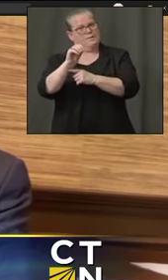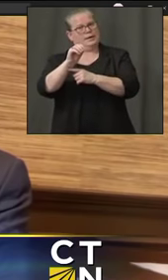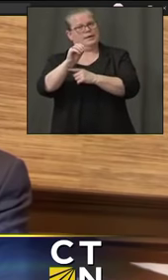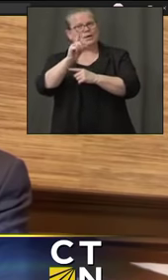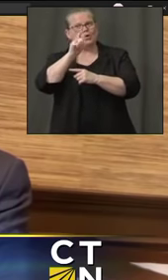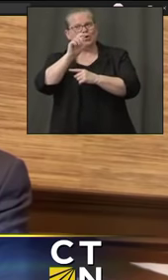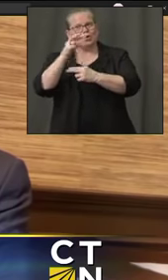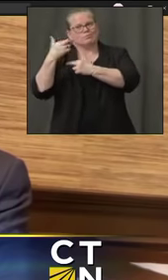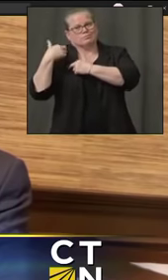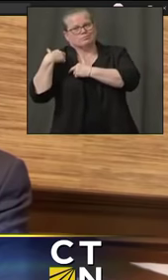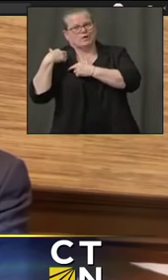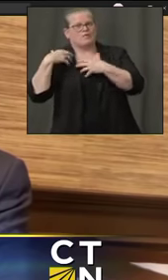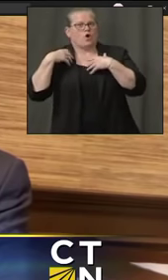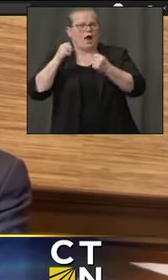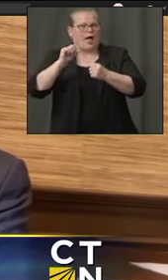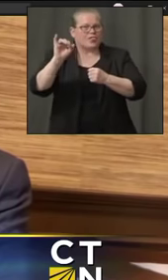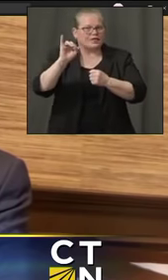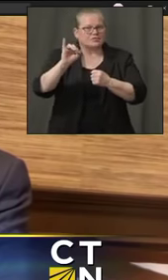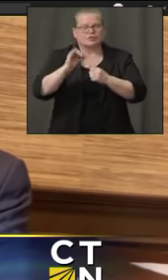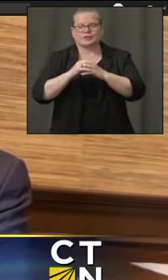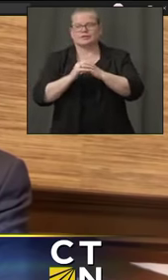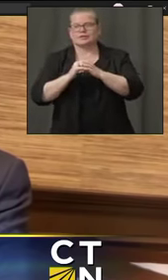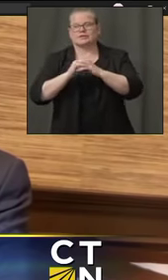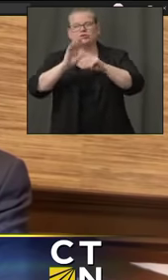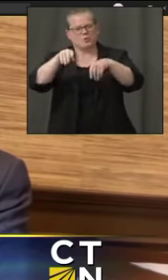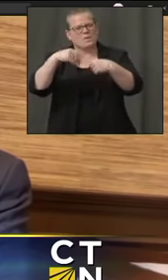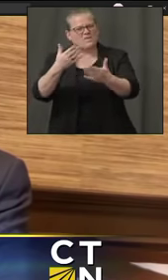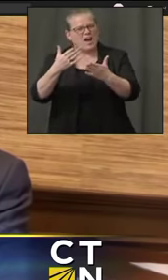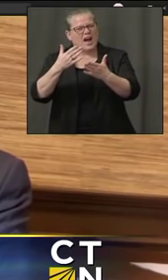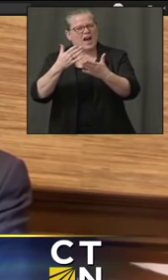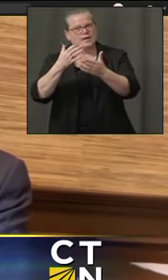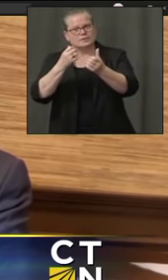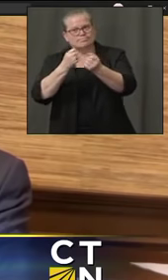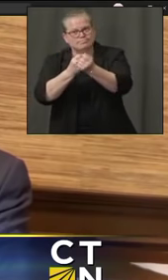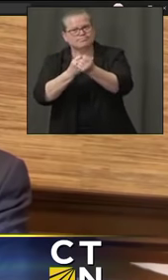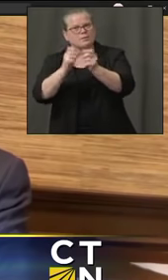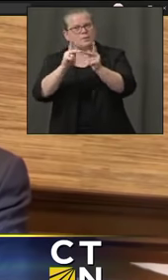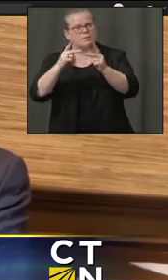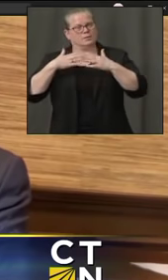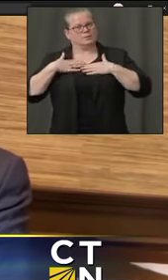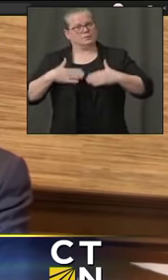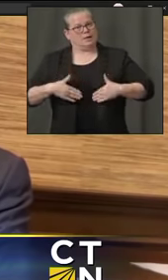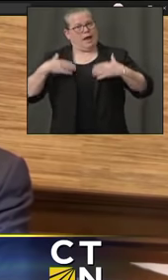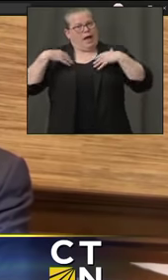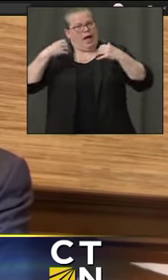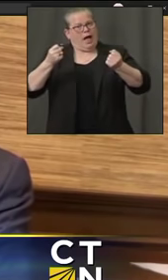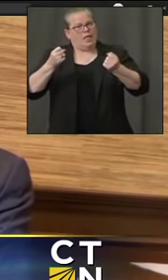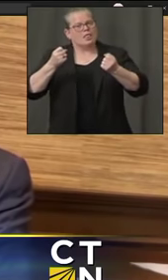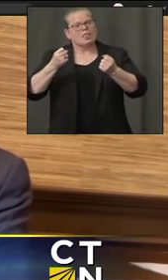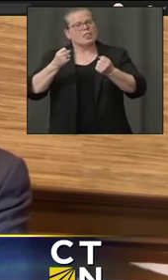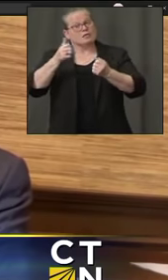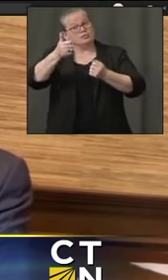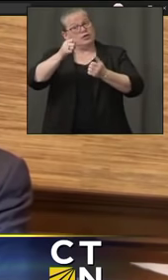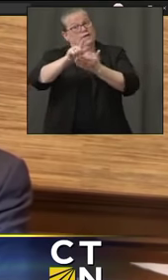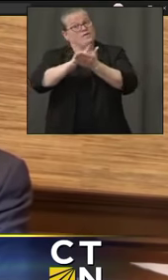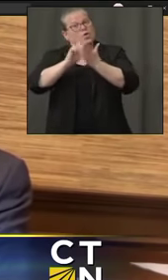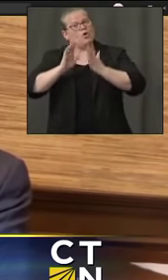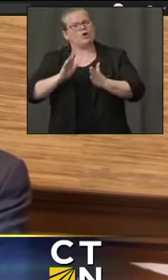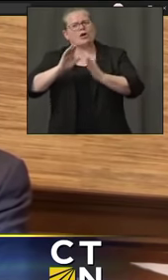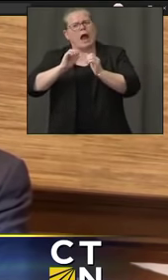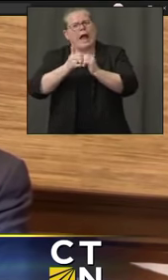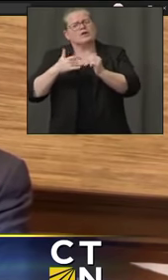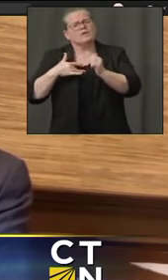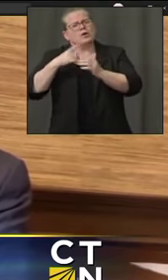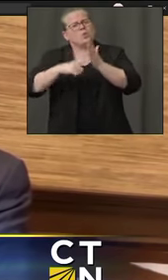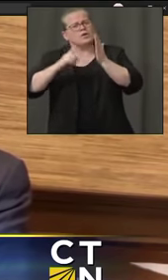insurance and provides health products, what are your thoughts about that? Well, it's a great question. I mean, obviously,